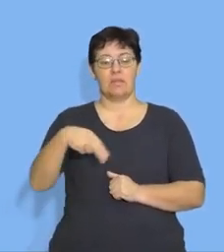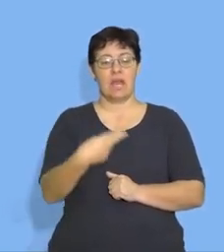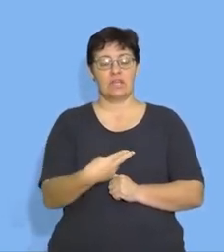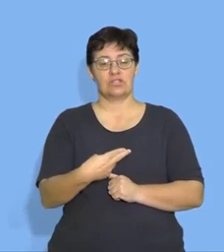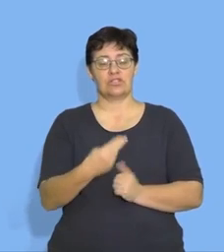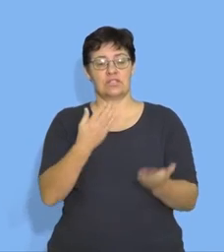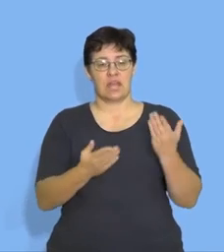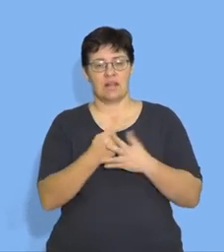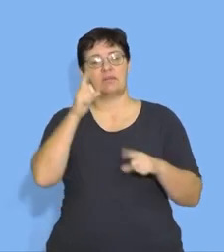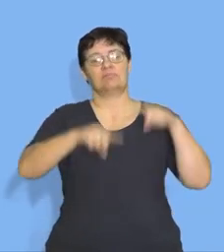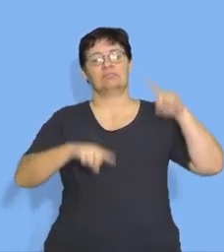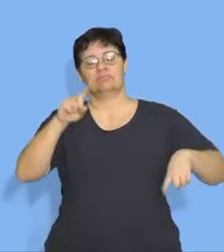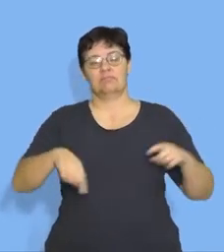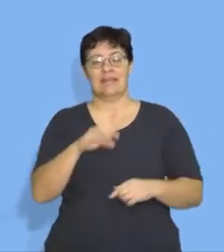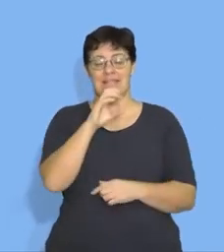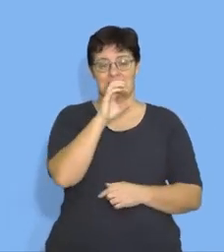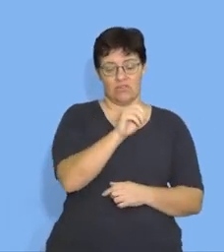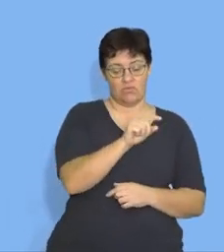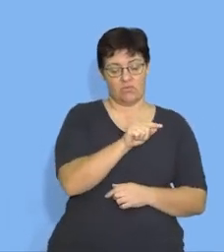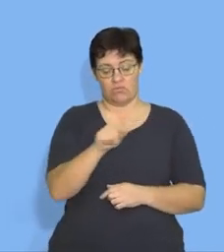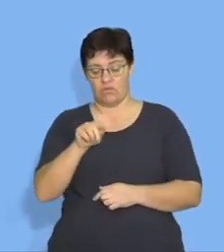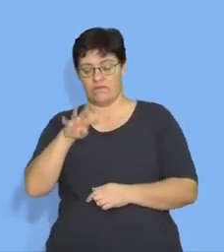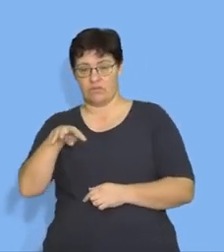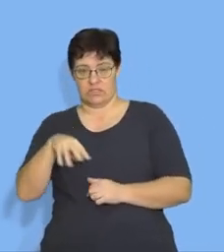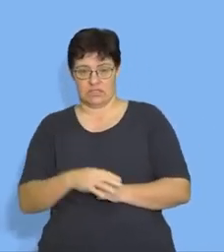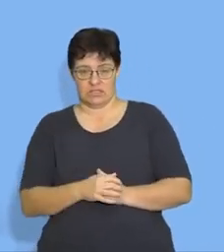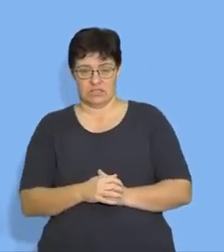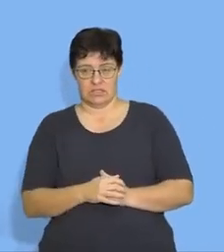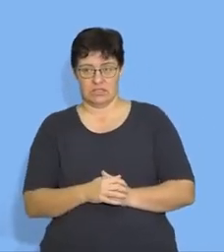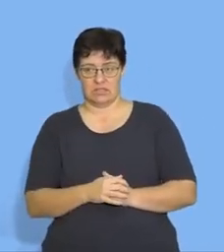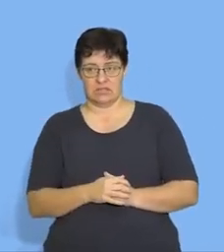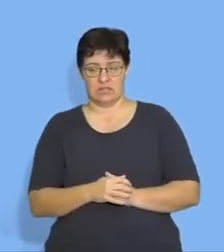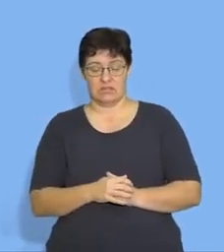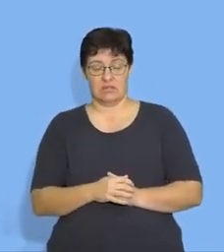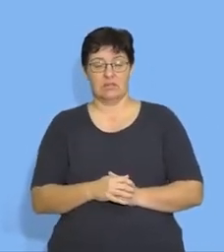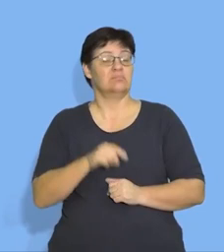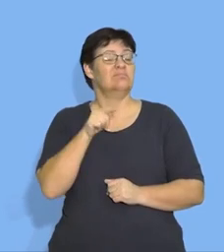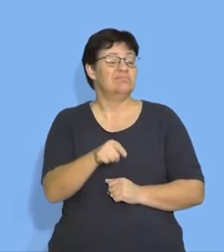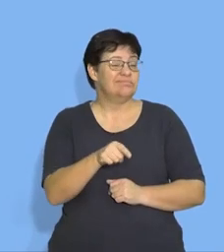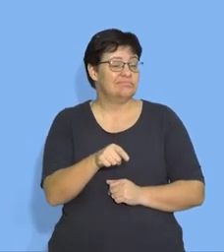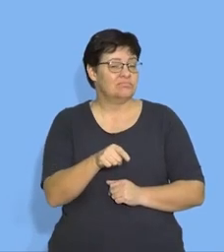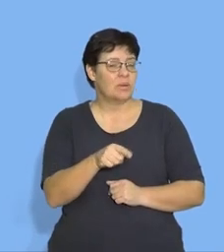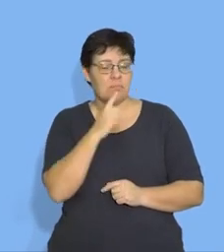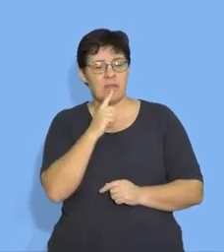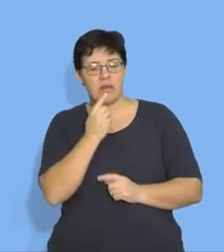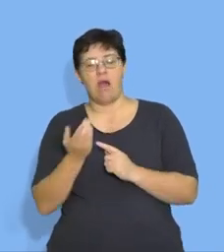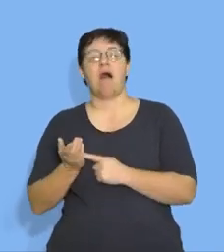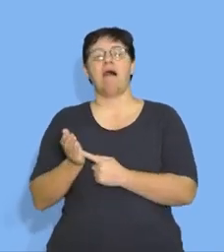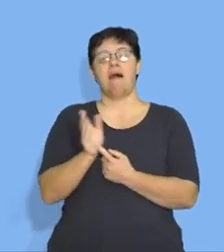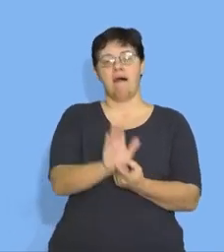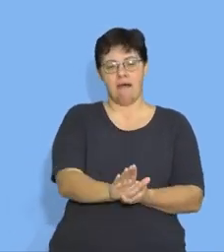saying it ranges from 0 to 14, okay? And then these values are actually an indication